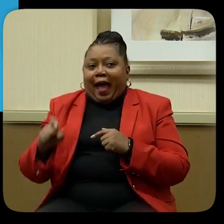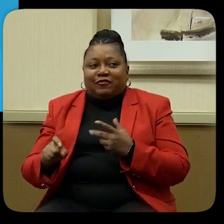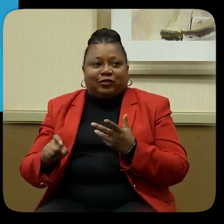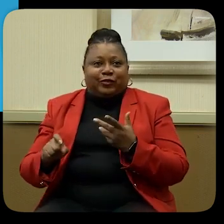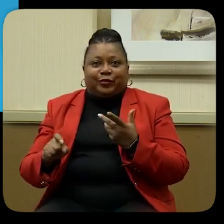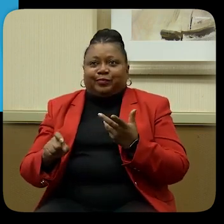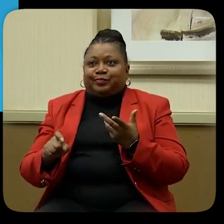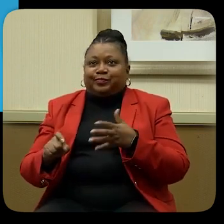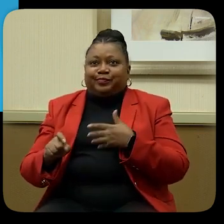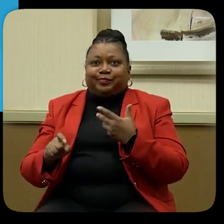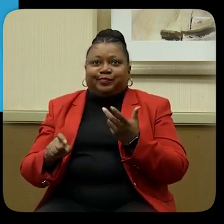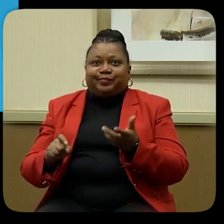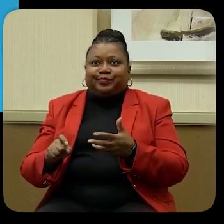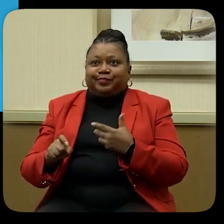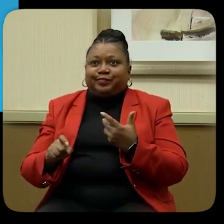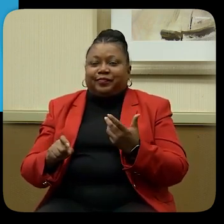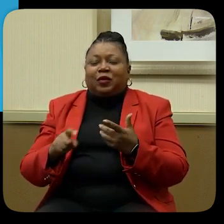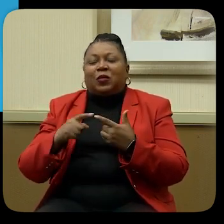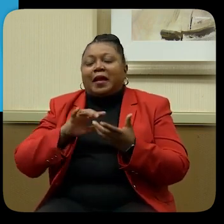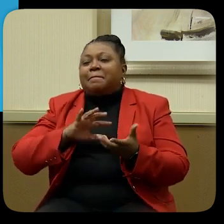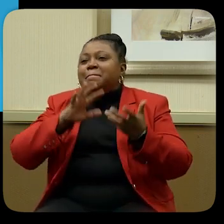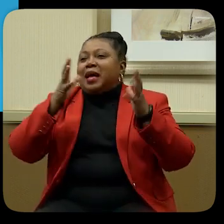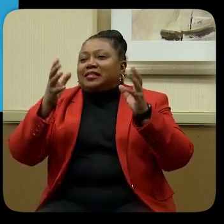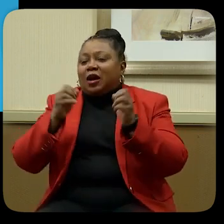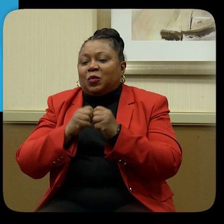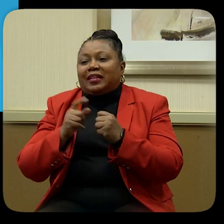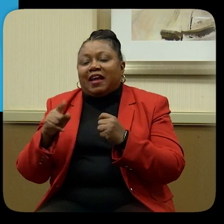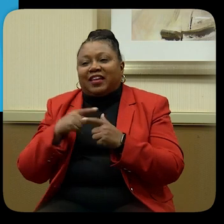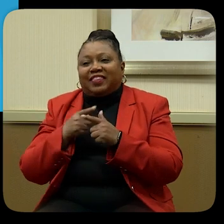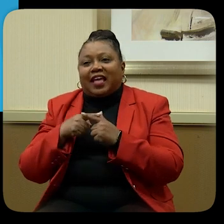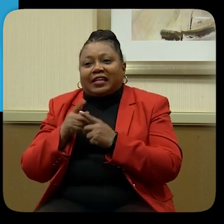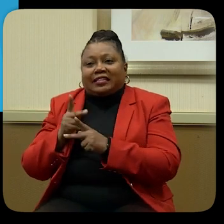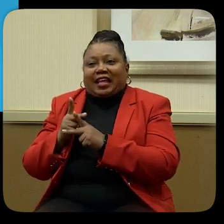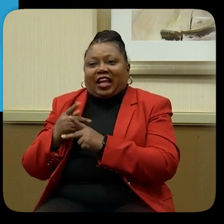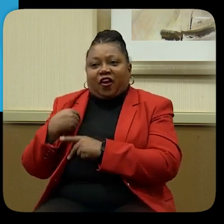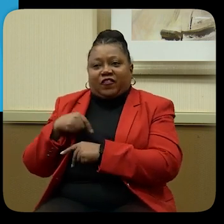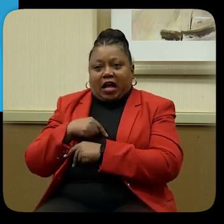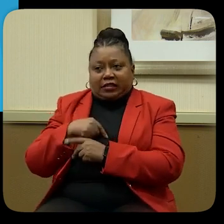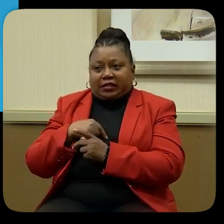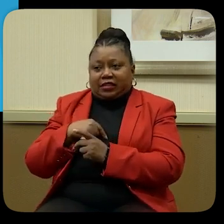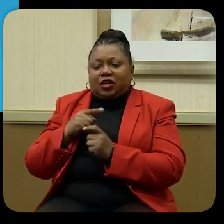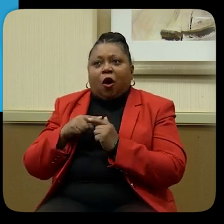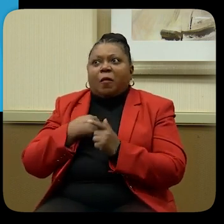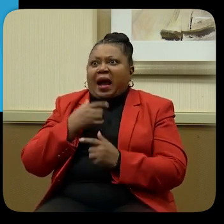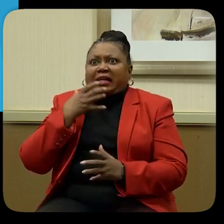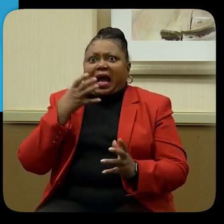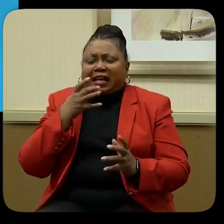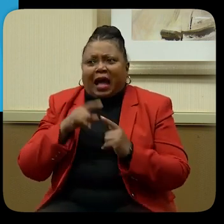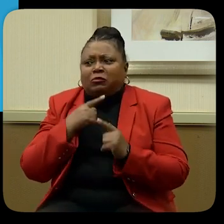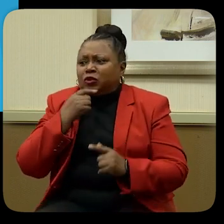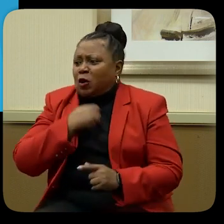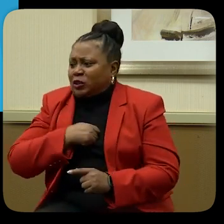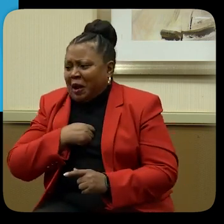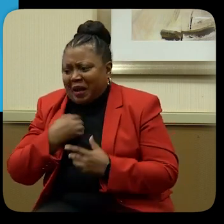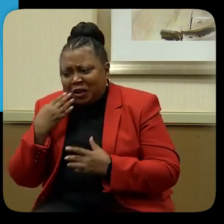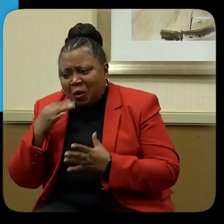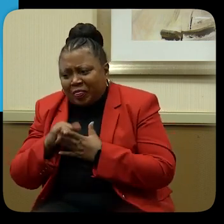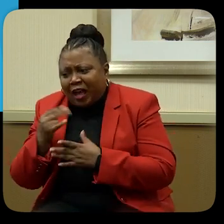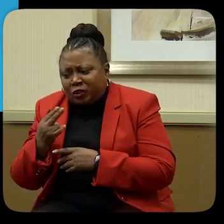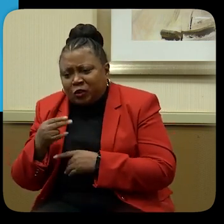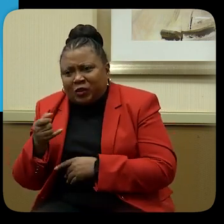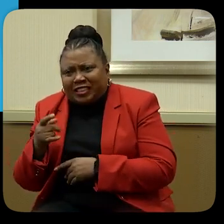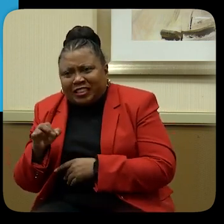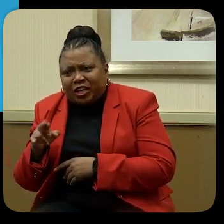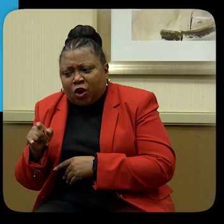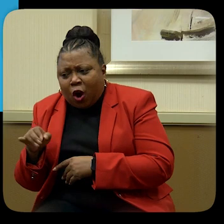to, that we messed up with, have to then take care of us. So, oh my gosh, so sorry, I know that you use